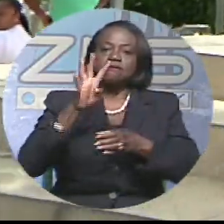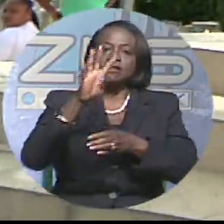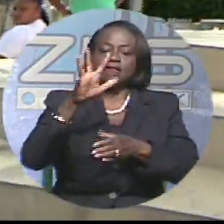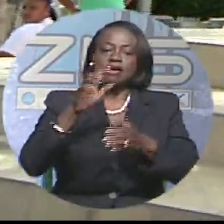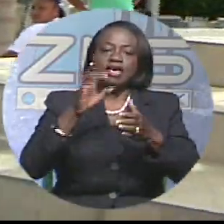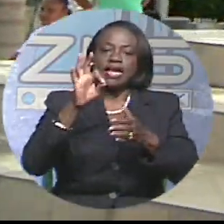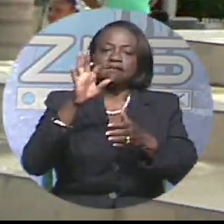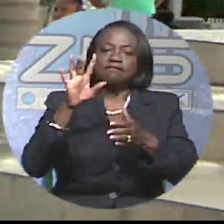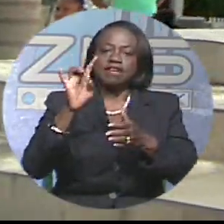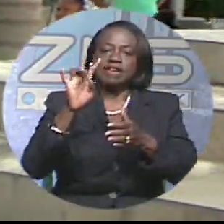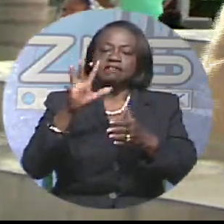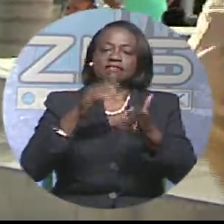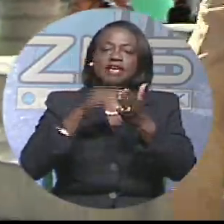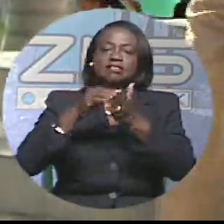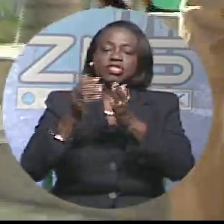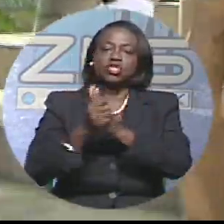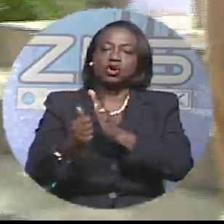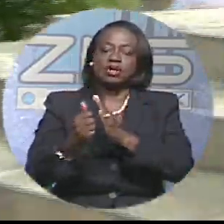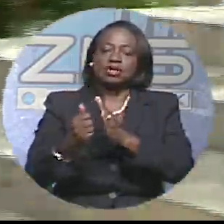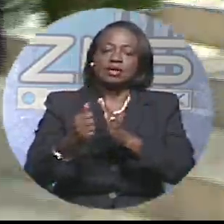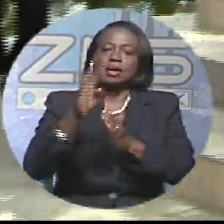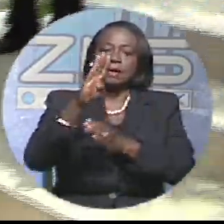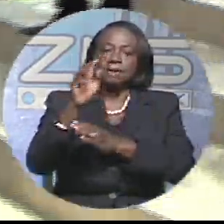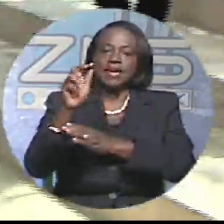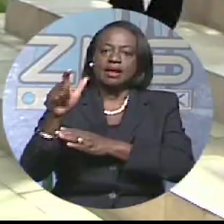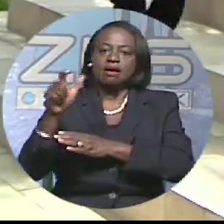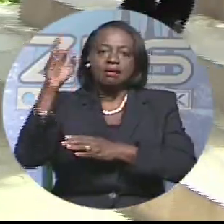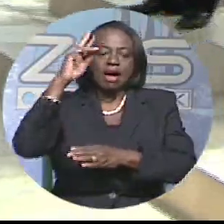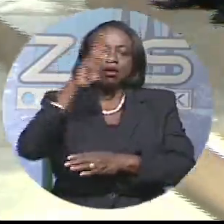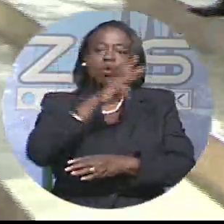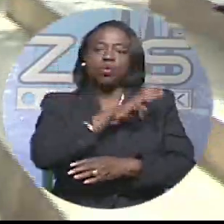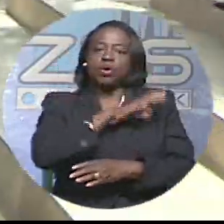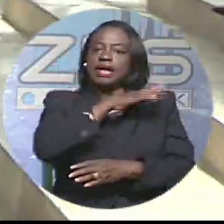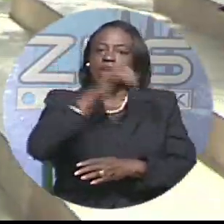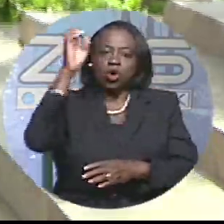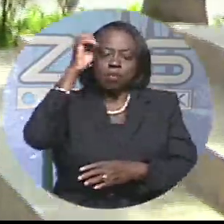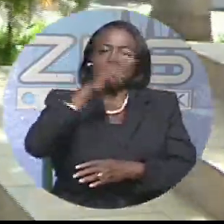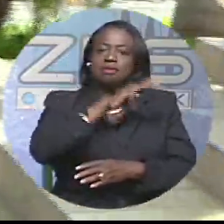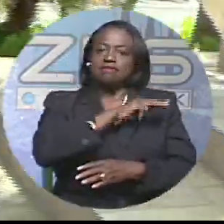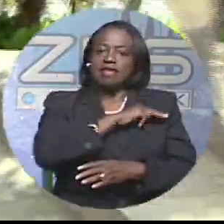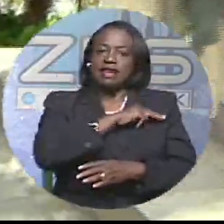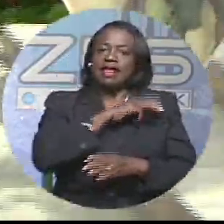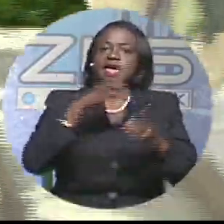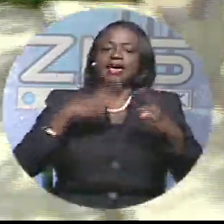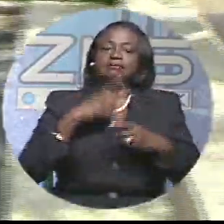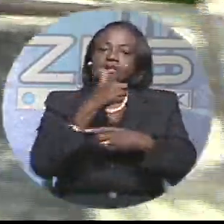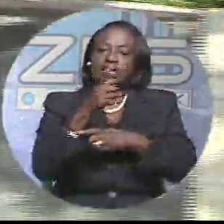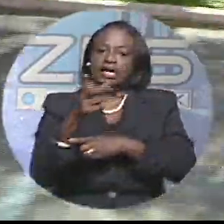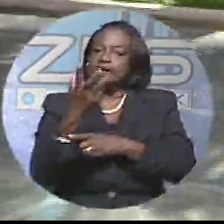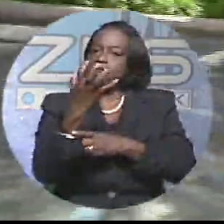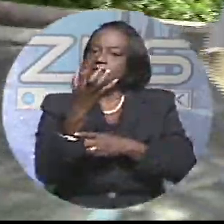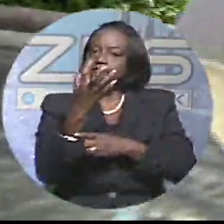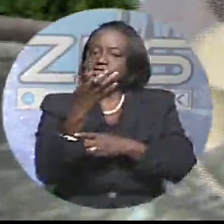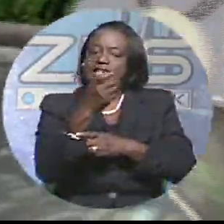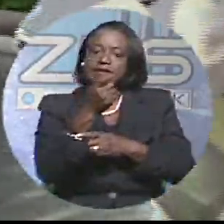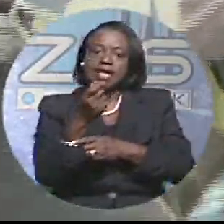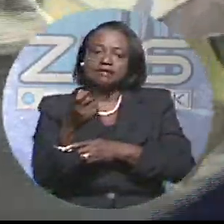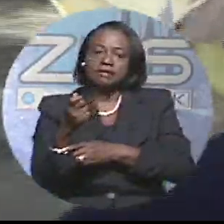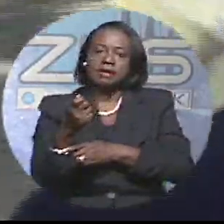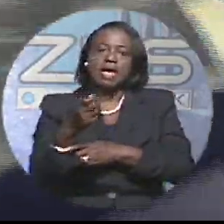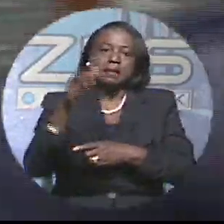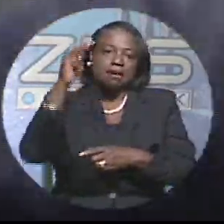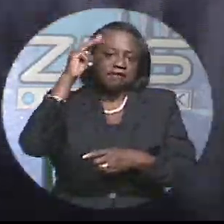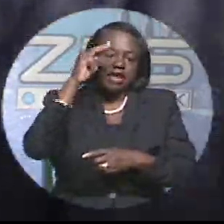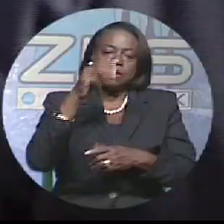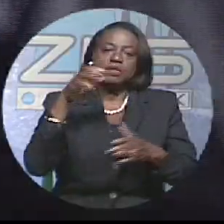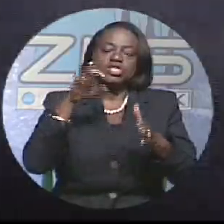bail. Ronaldo Wood and Omar McFallen were charged with possession of a firearm and 15 rounds of ammunition. McFallen was